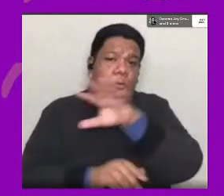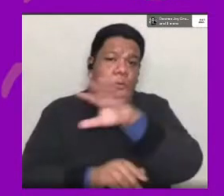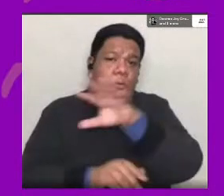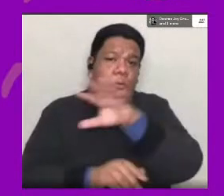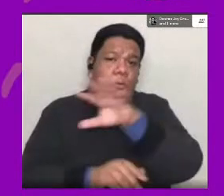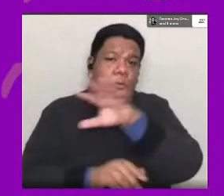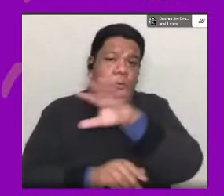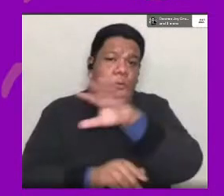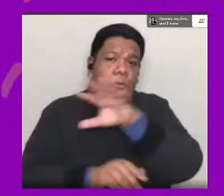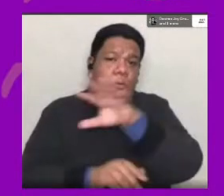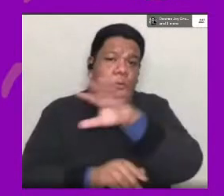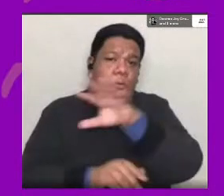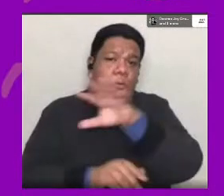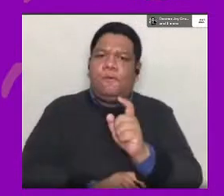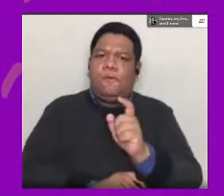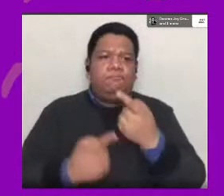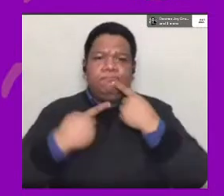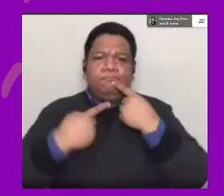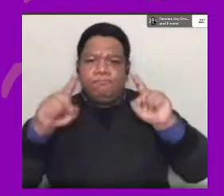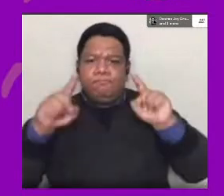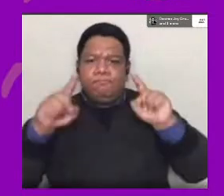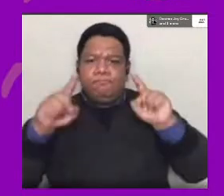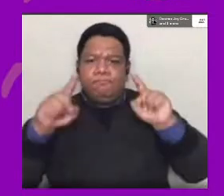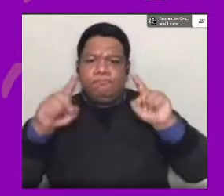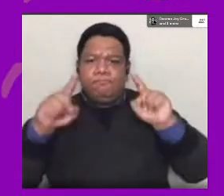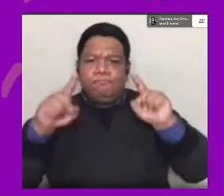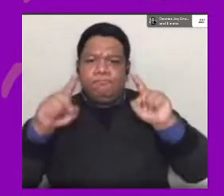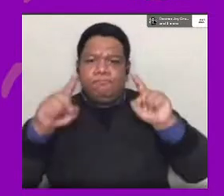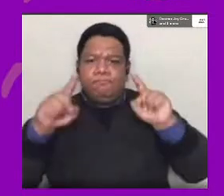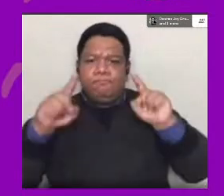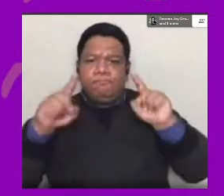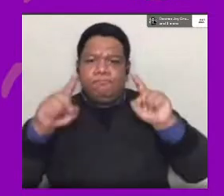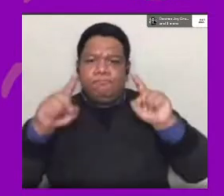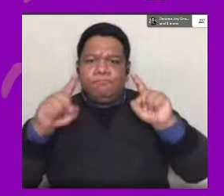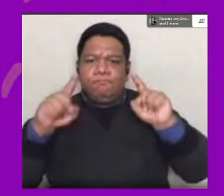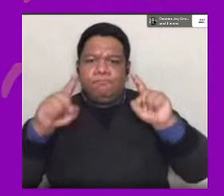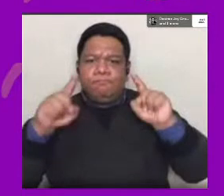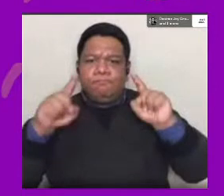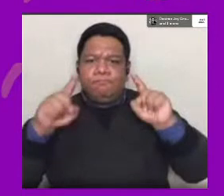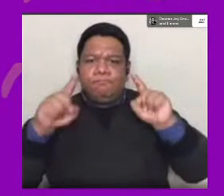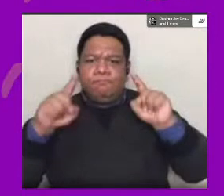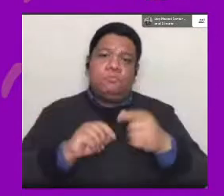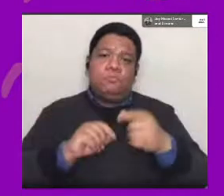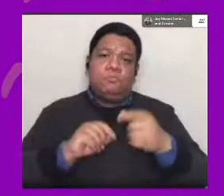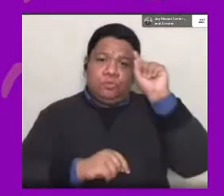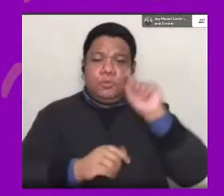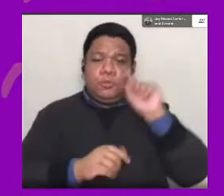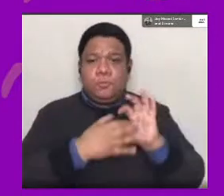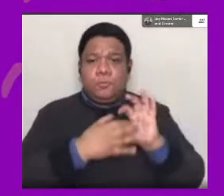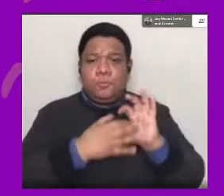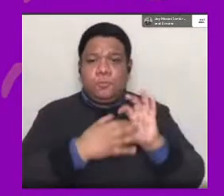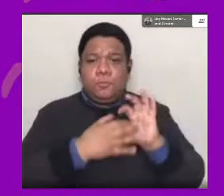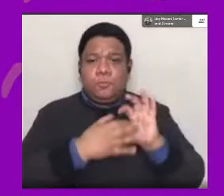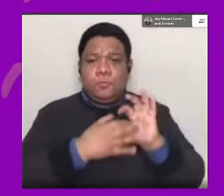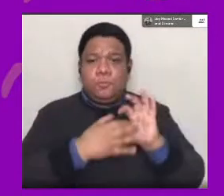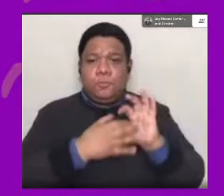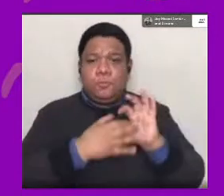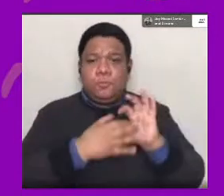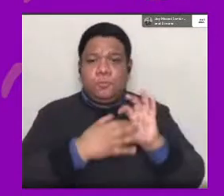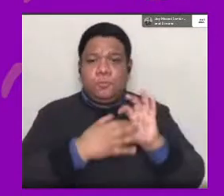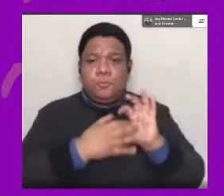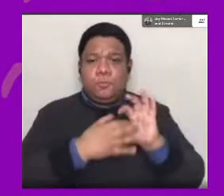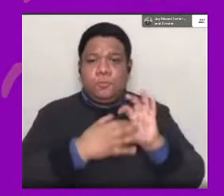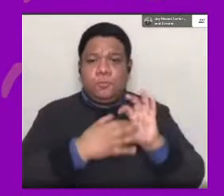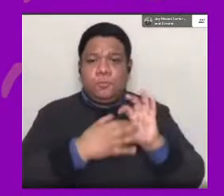effective, prompt, and survivor-centered responses to gender-based violence. The COVID-19